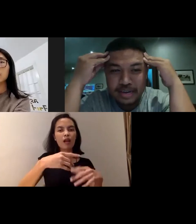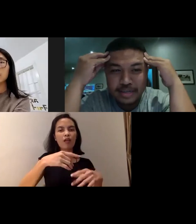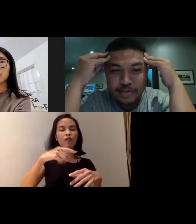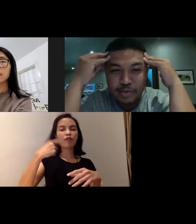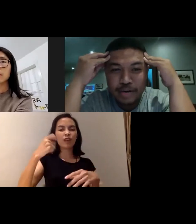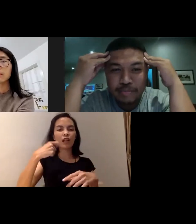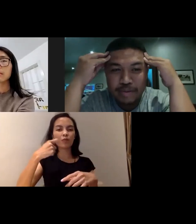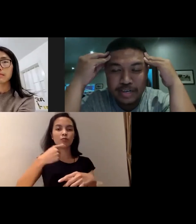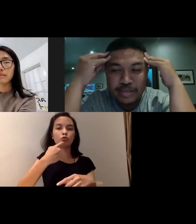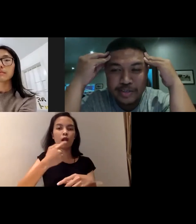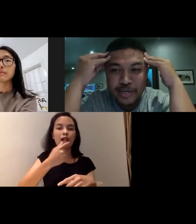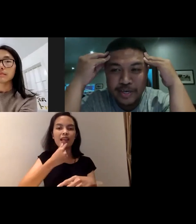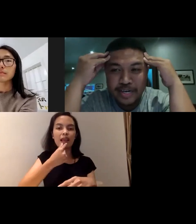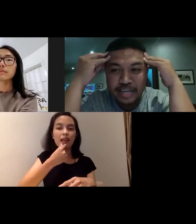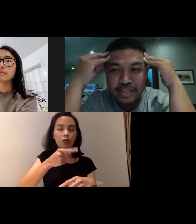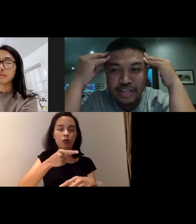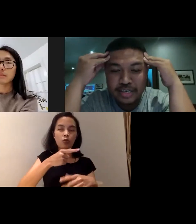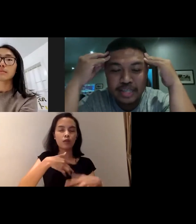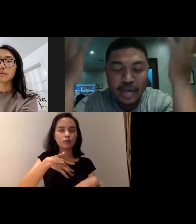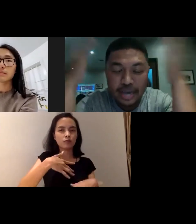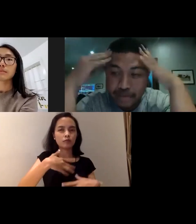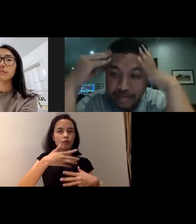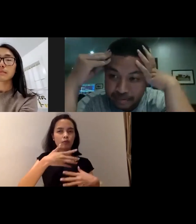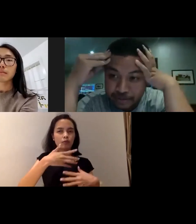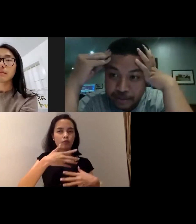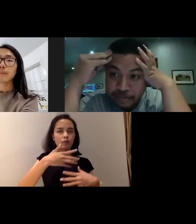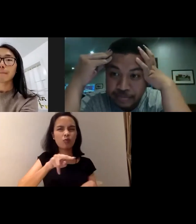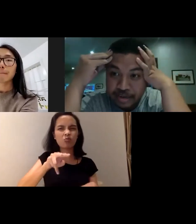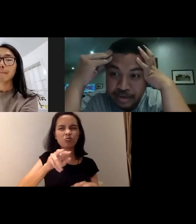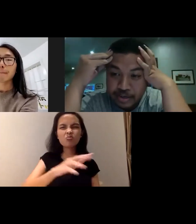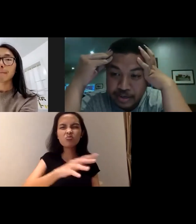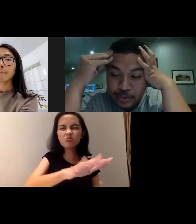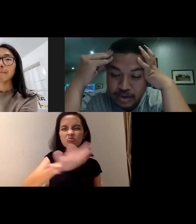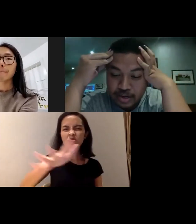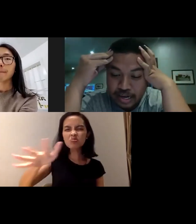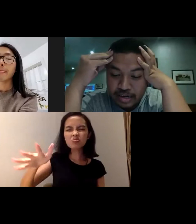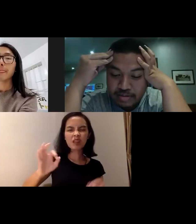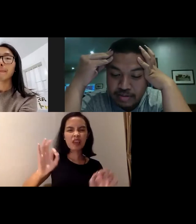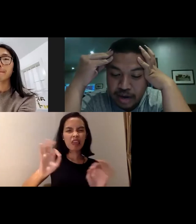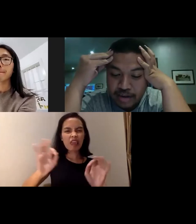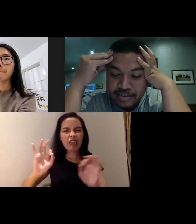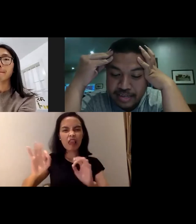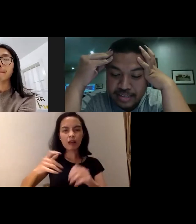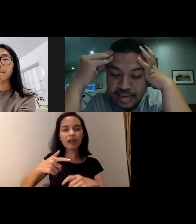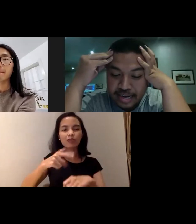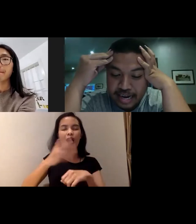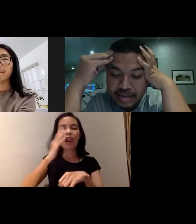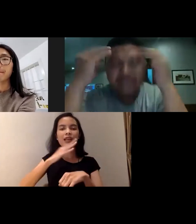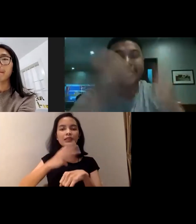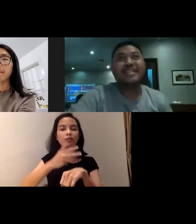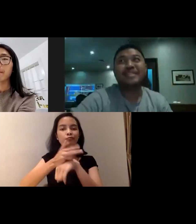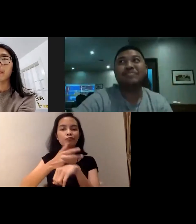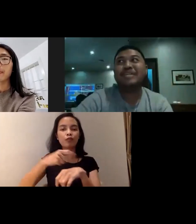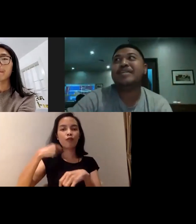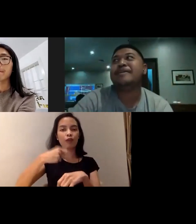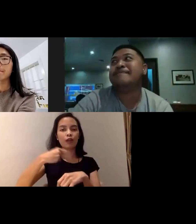one of my concern, actually. That's why I make the film, you know. And the other thing is that I little